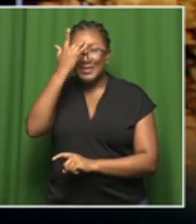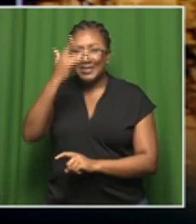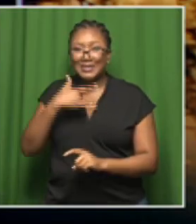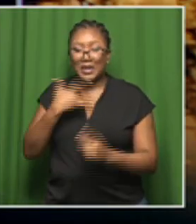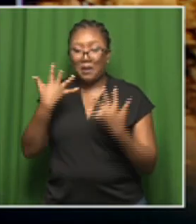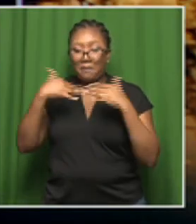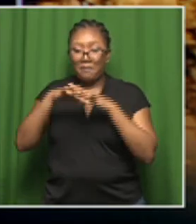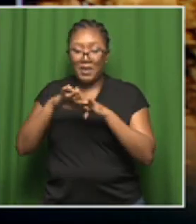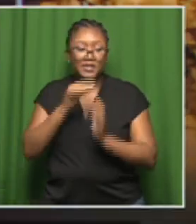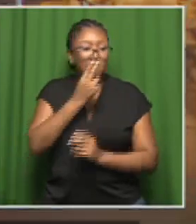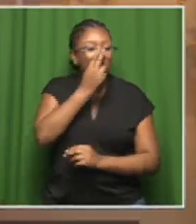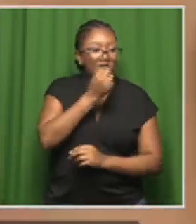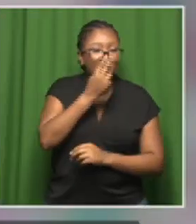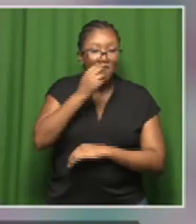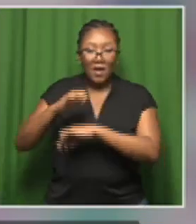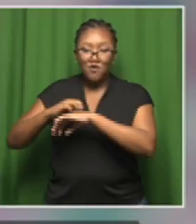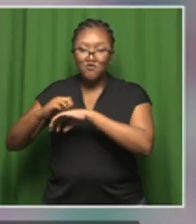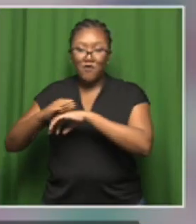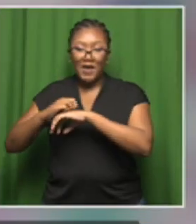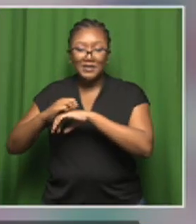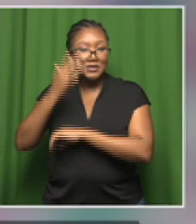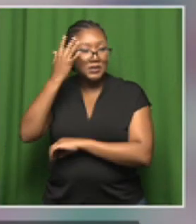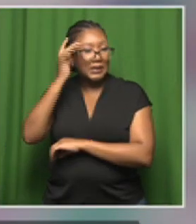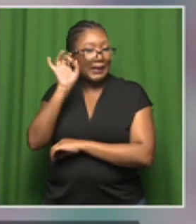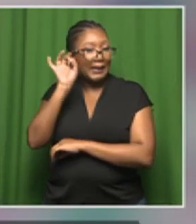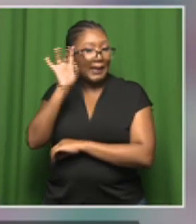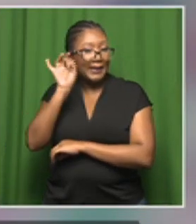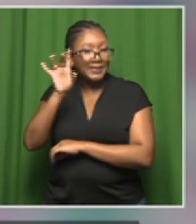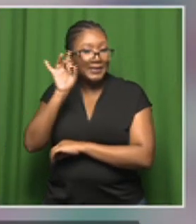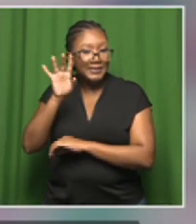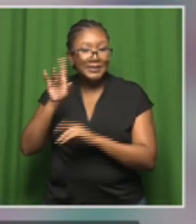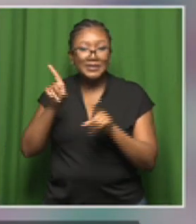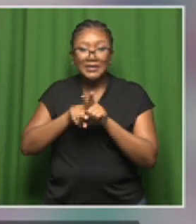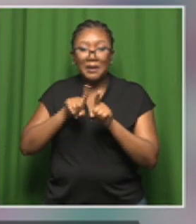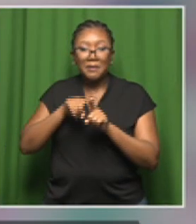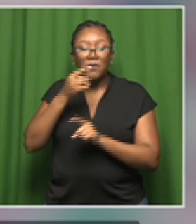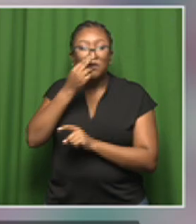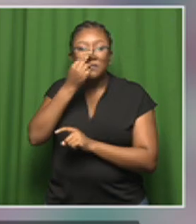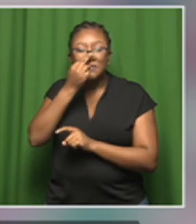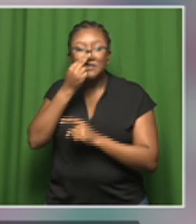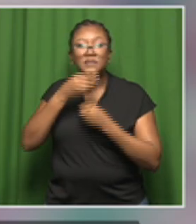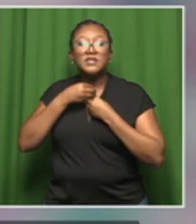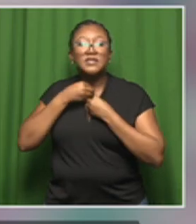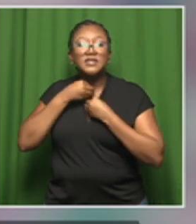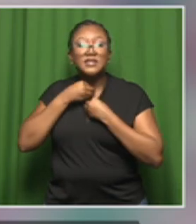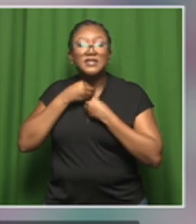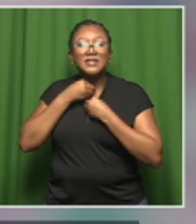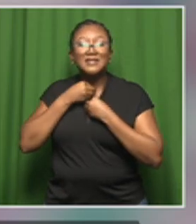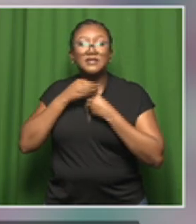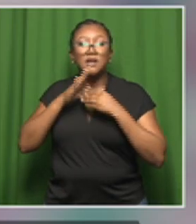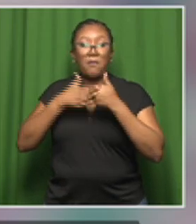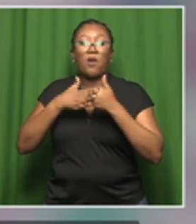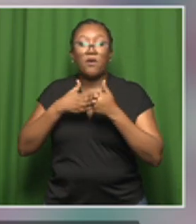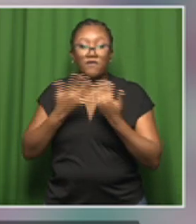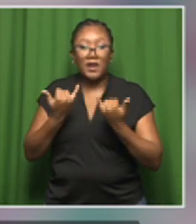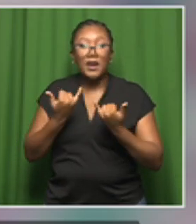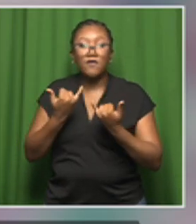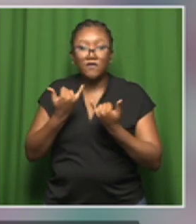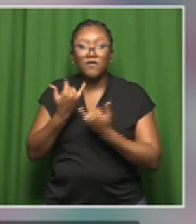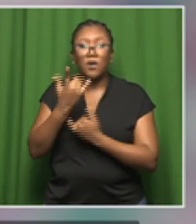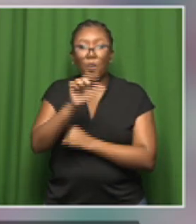enlarged lymph nodes, a headache and conjunctivitis, some of the symptoms that go along with it. Now, as of week 40